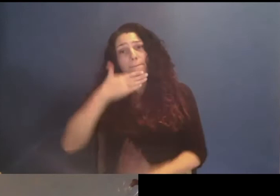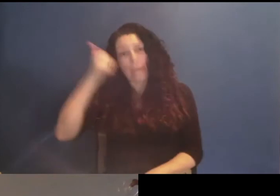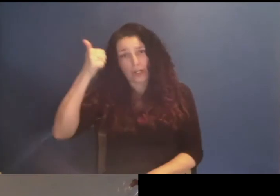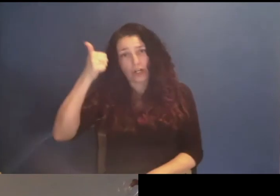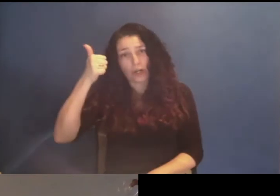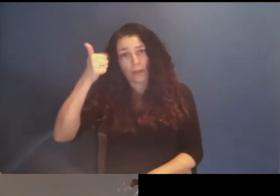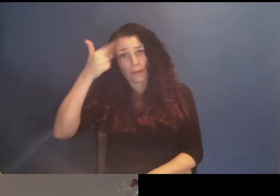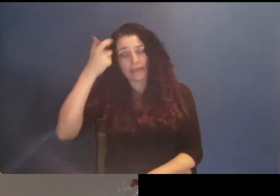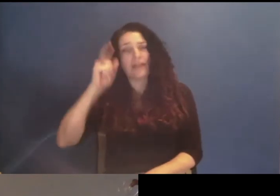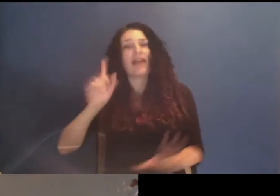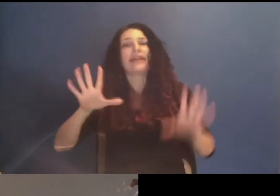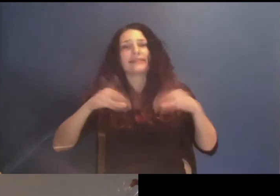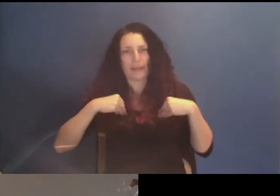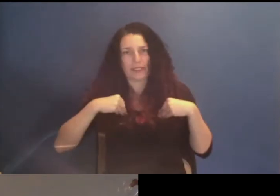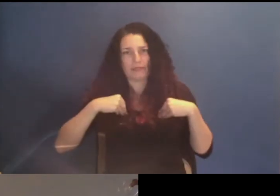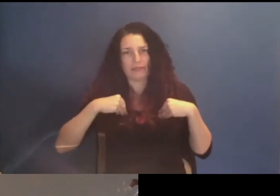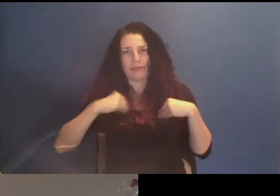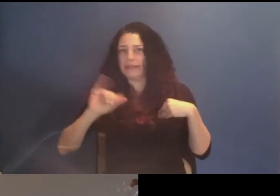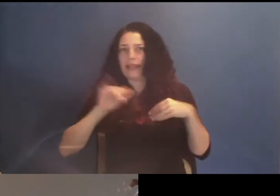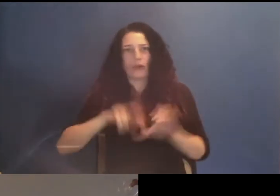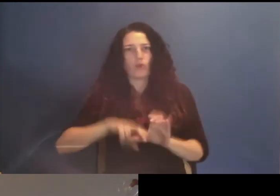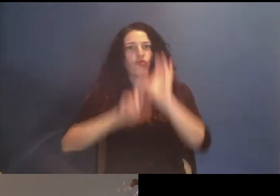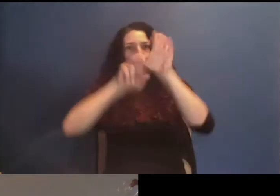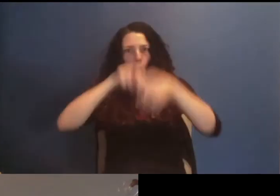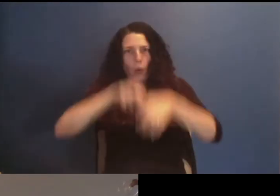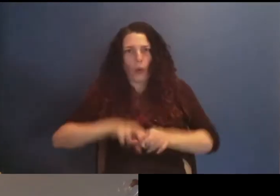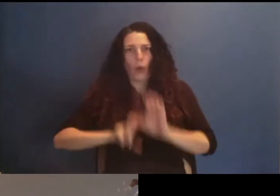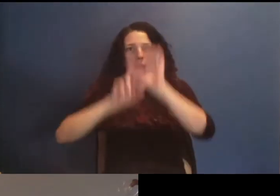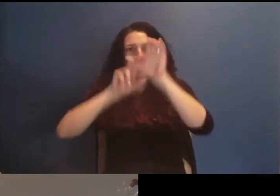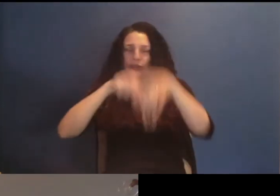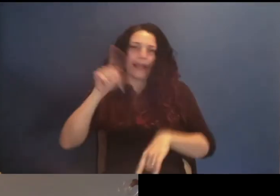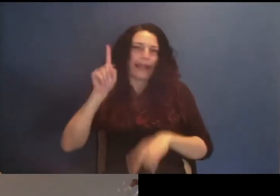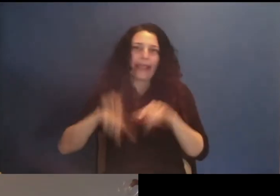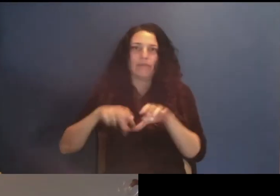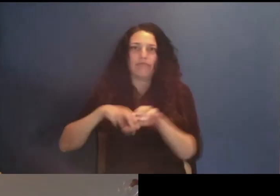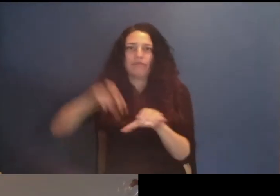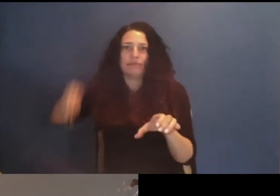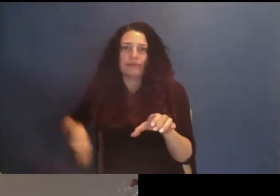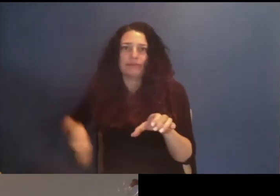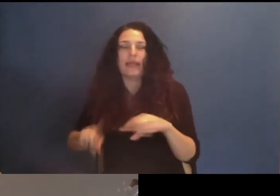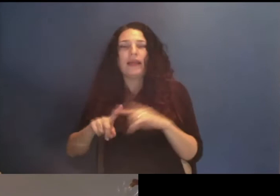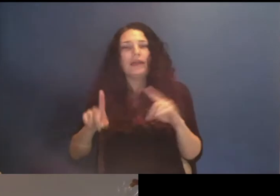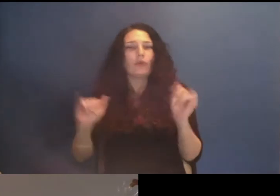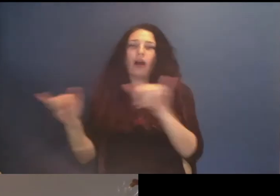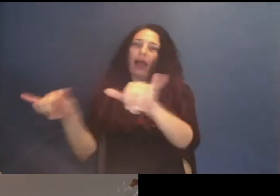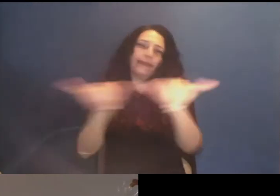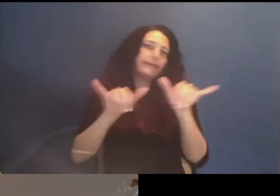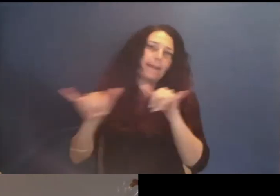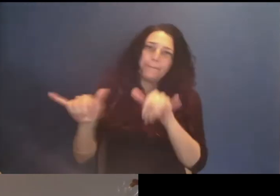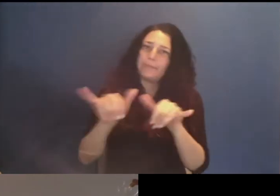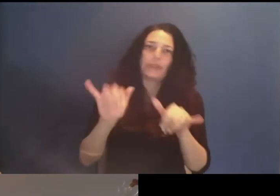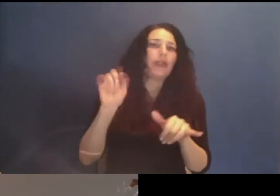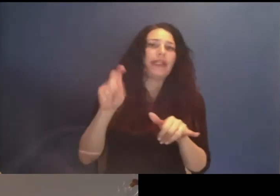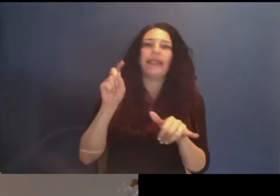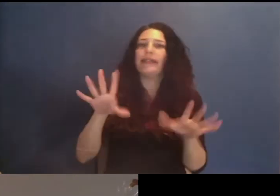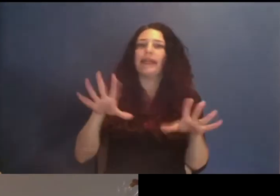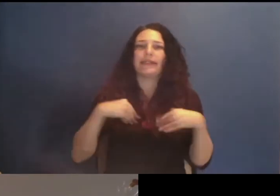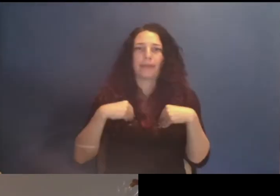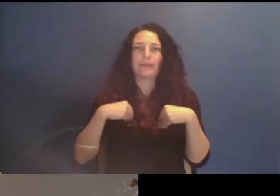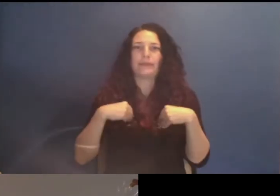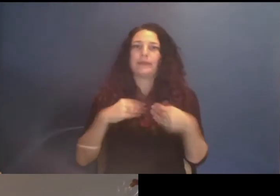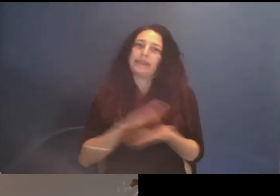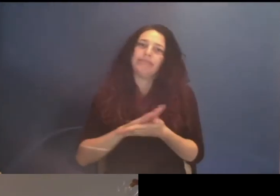and I think everyone's in the same boat. But what I've accepted is like that I just have to be kind to myself, and like those days that I just feel really depressed,